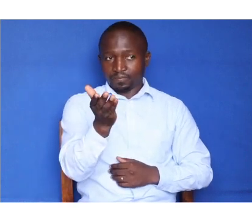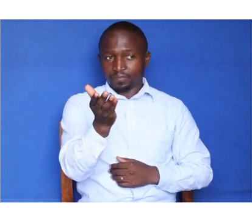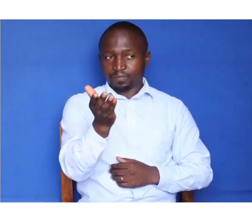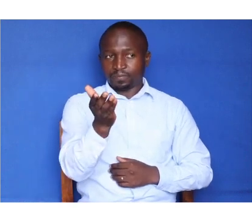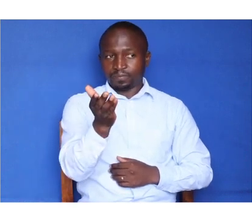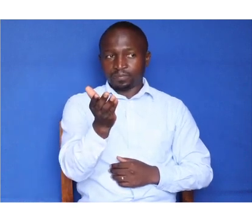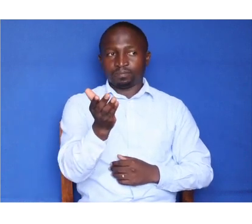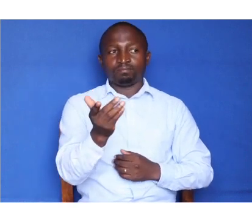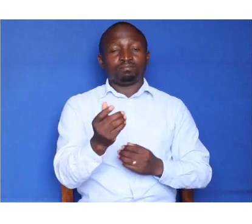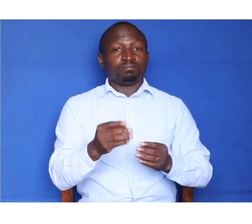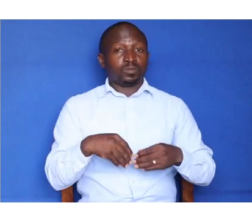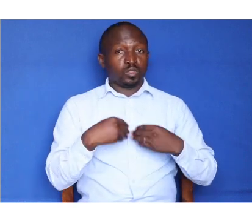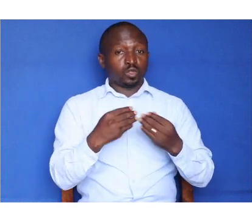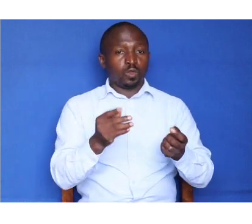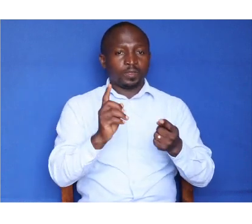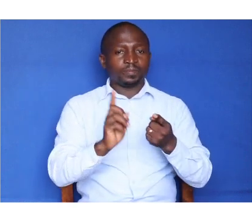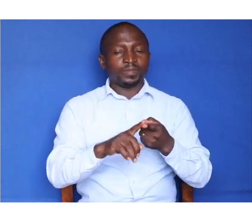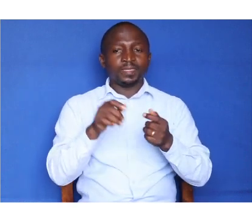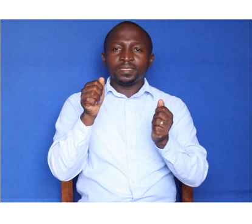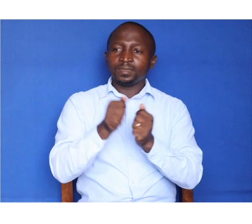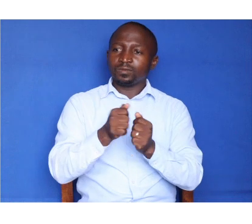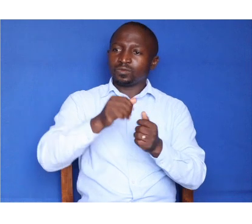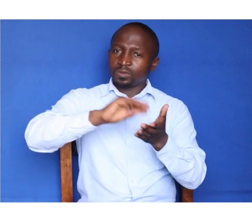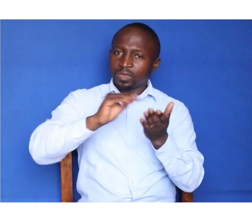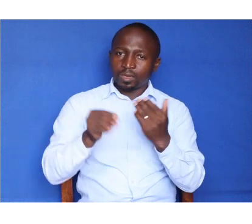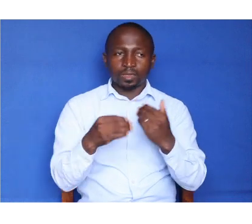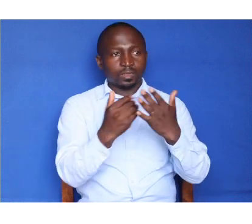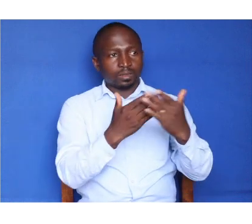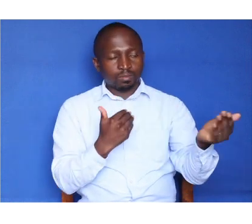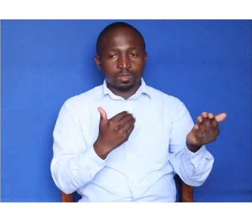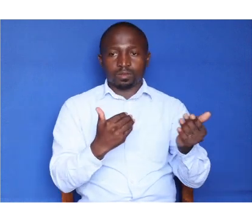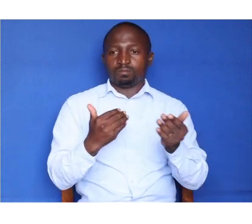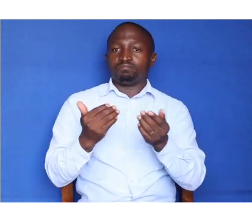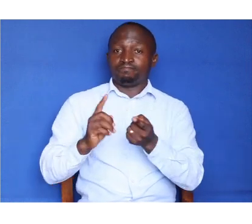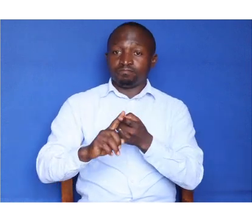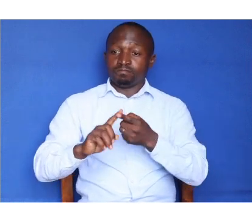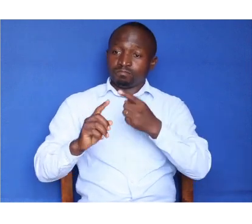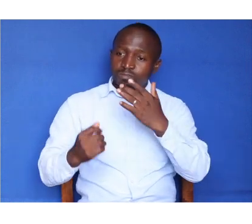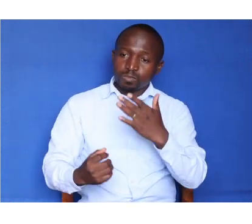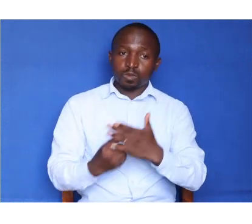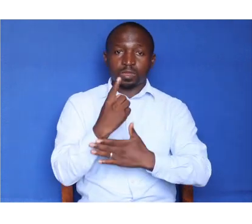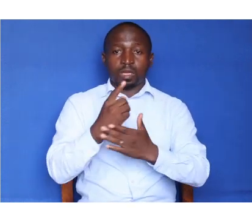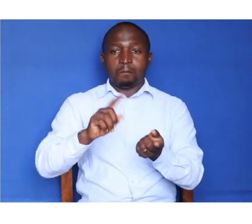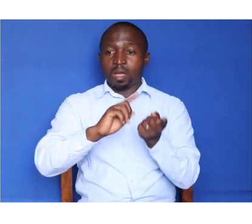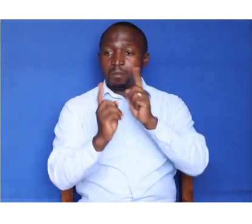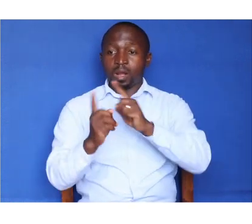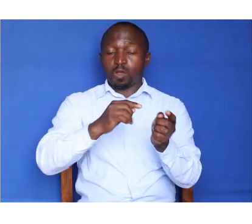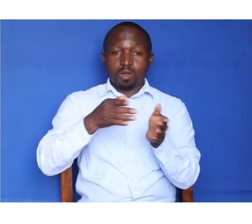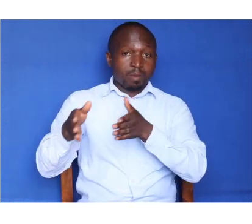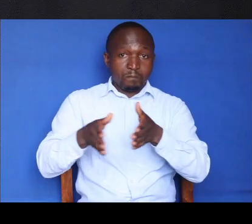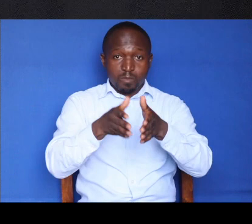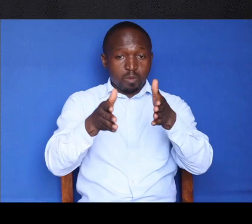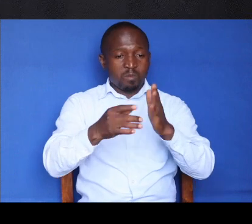needs you to give what make the occurrence of river rejuvenation.